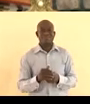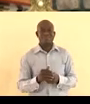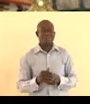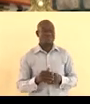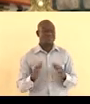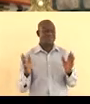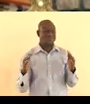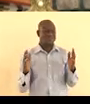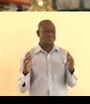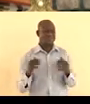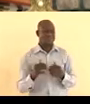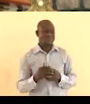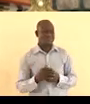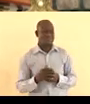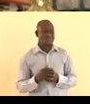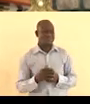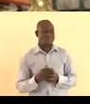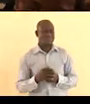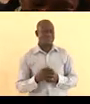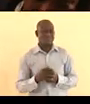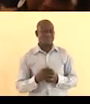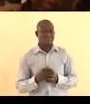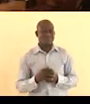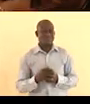Give him a round of applause. Thank you.